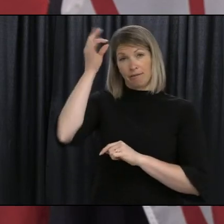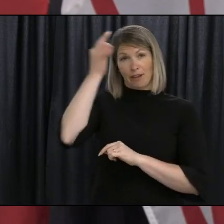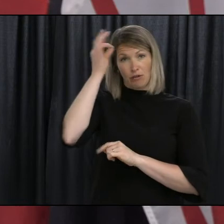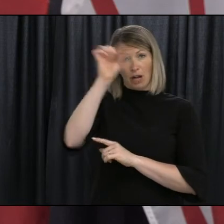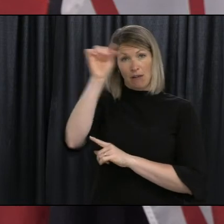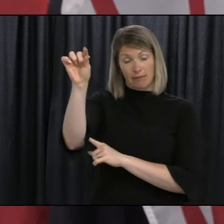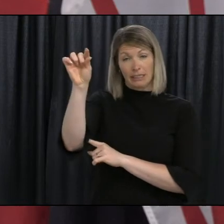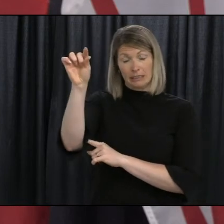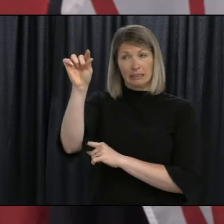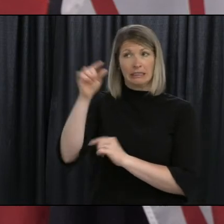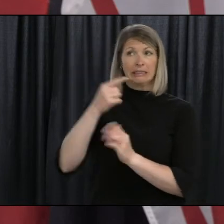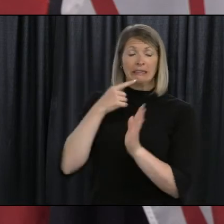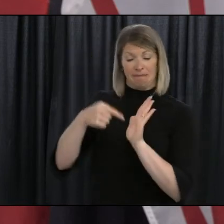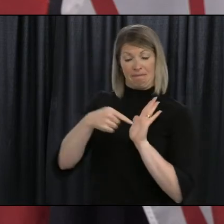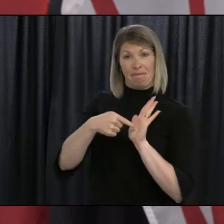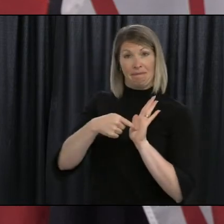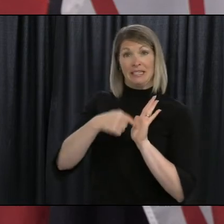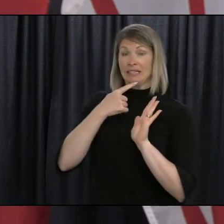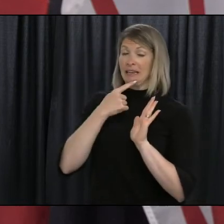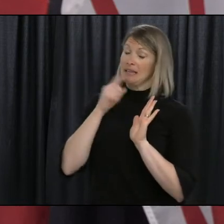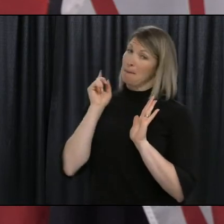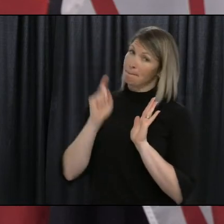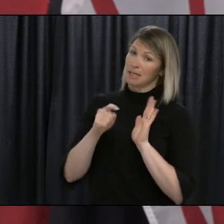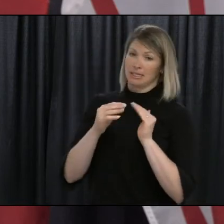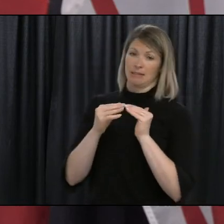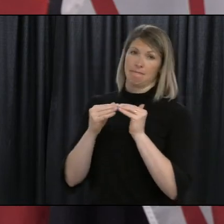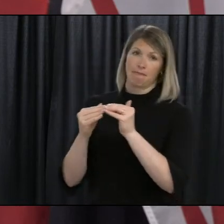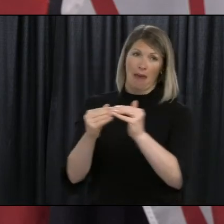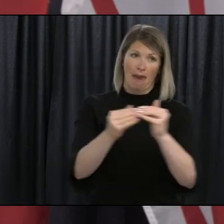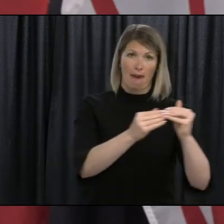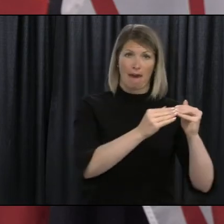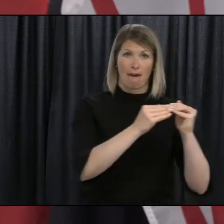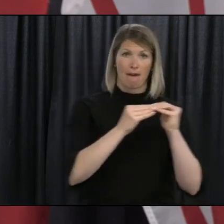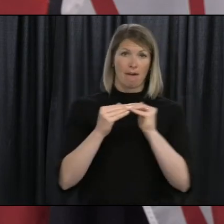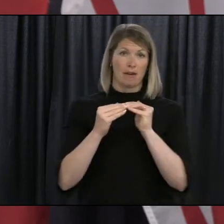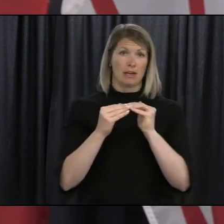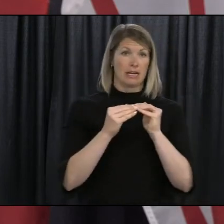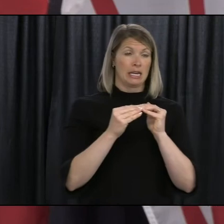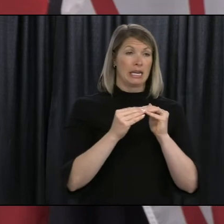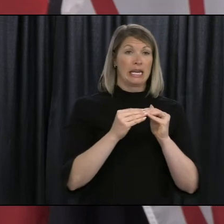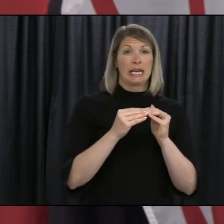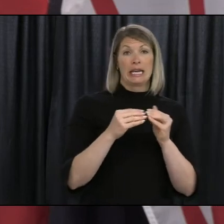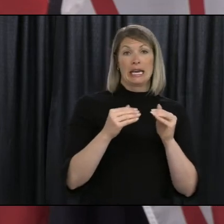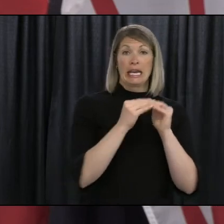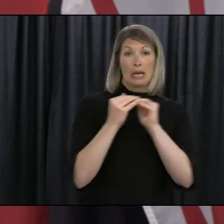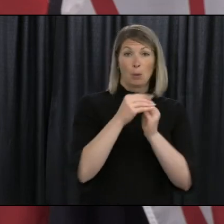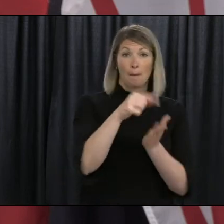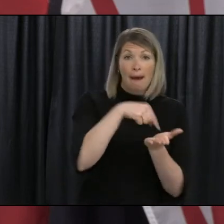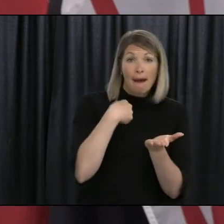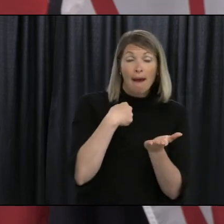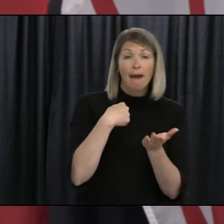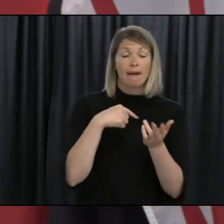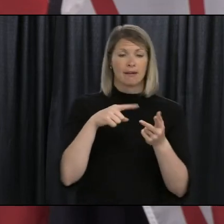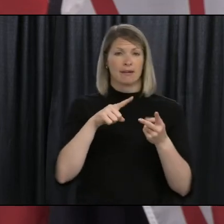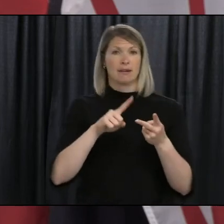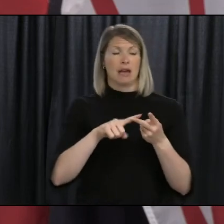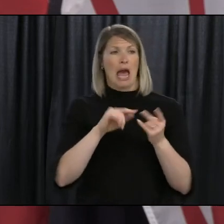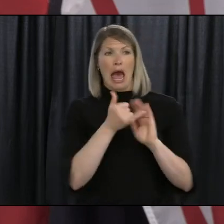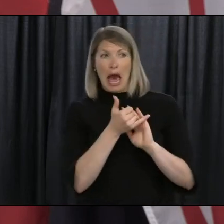will certainly be looking for whether it's equalization or whether it's fiscal stabilization or whether it's